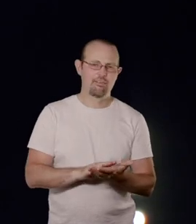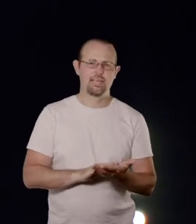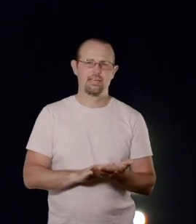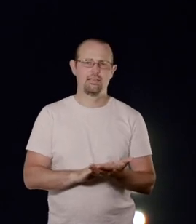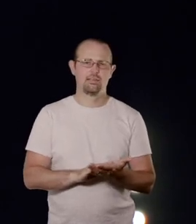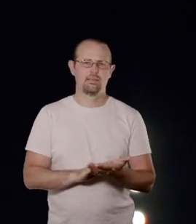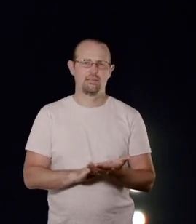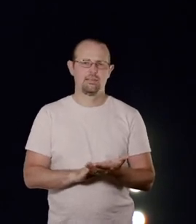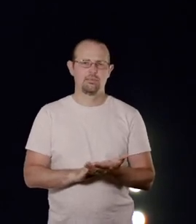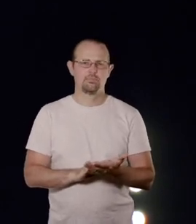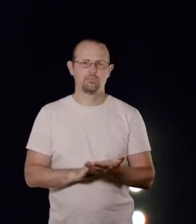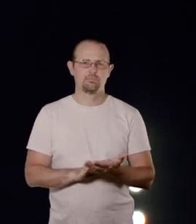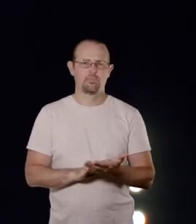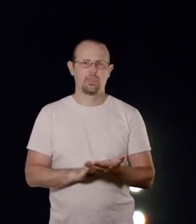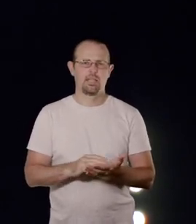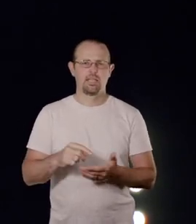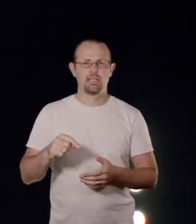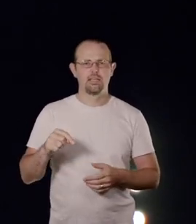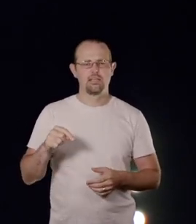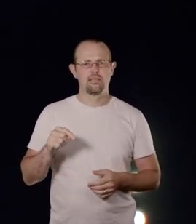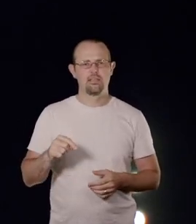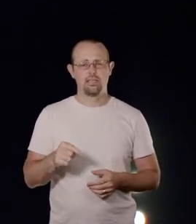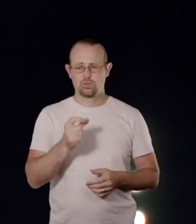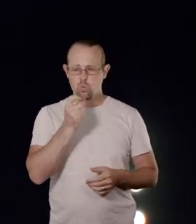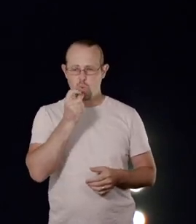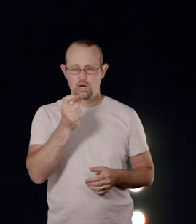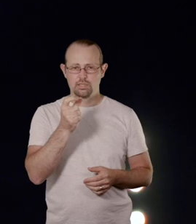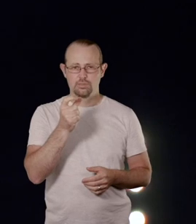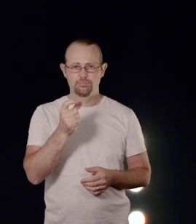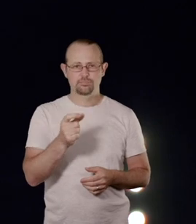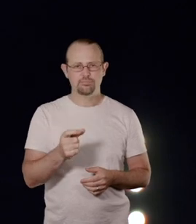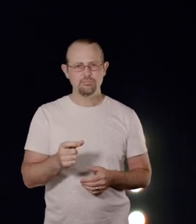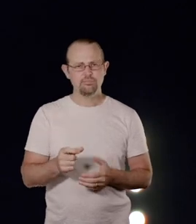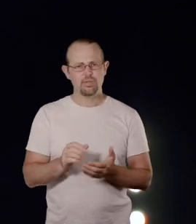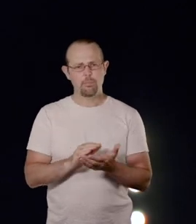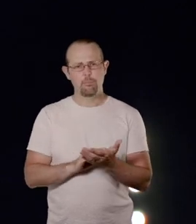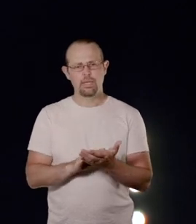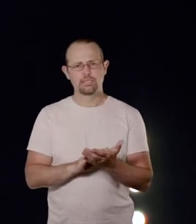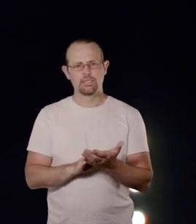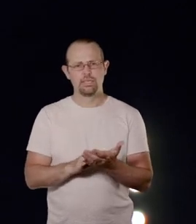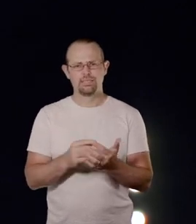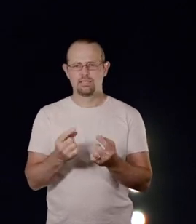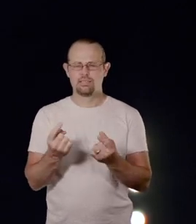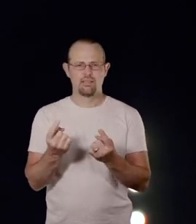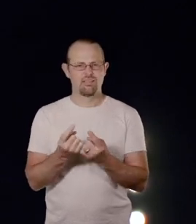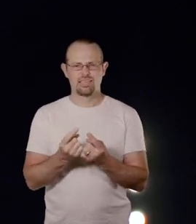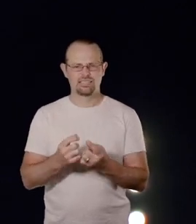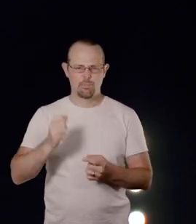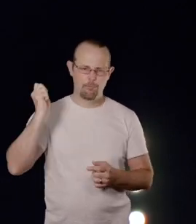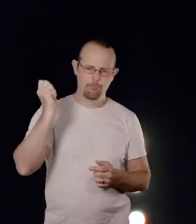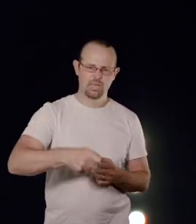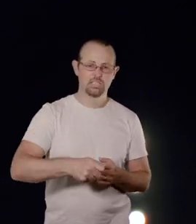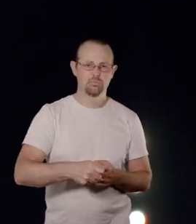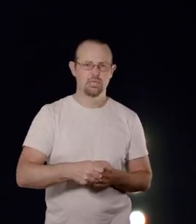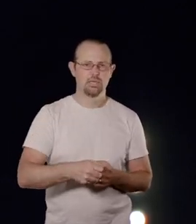of legal duty. This is what this word exemption means. It means that things and punishment have been wavered and